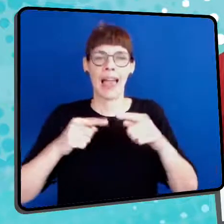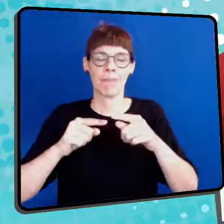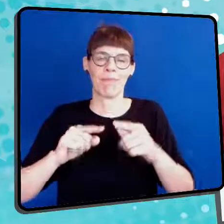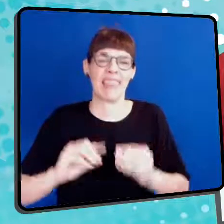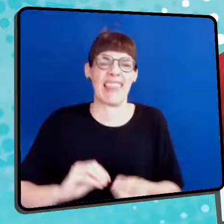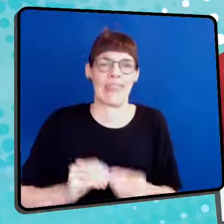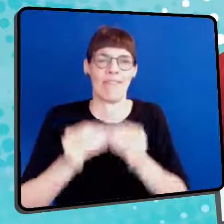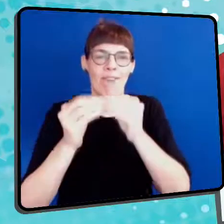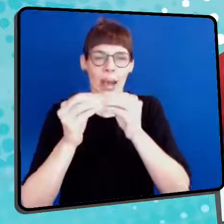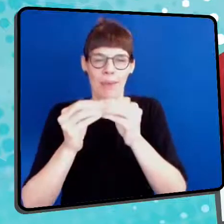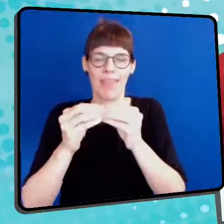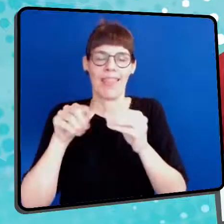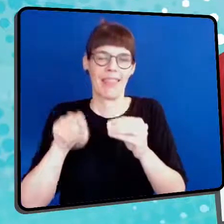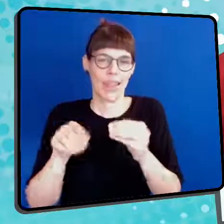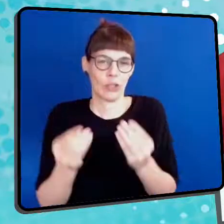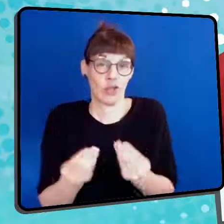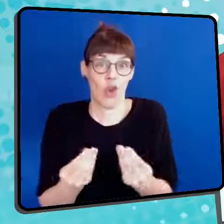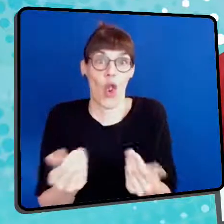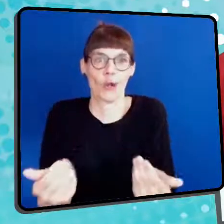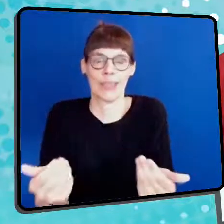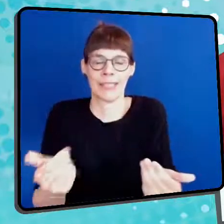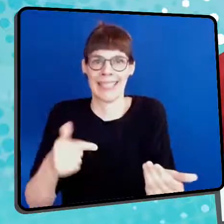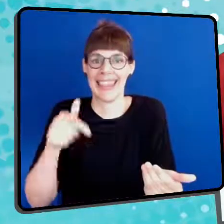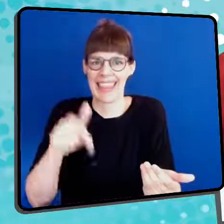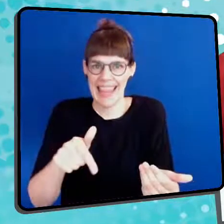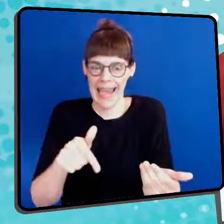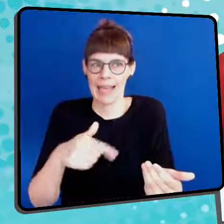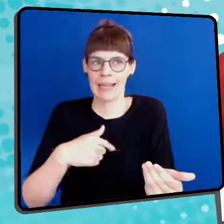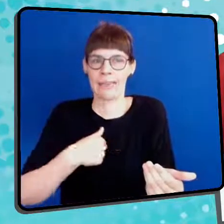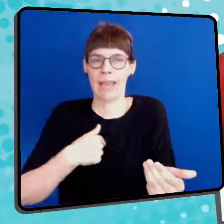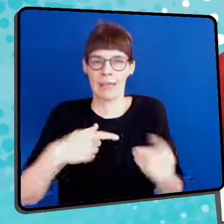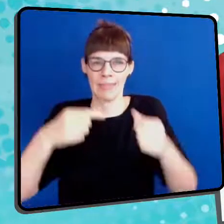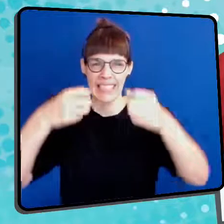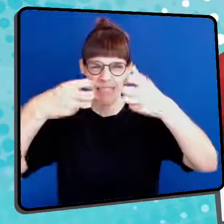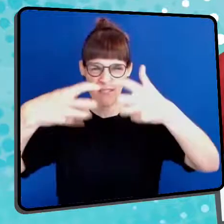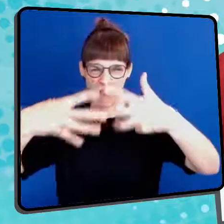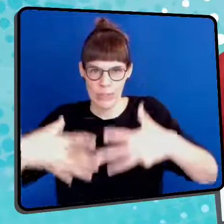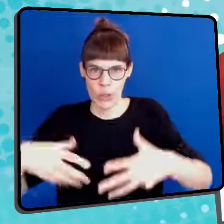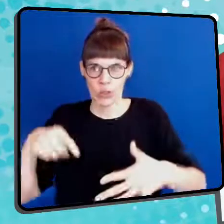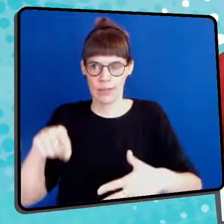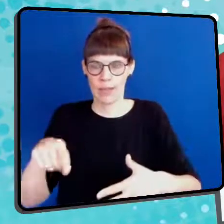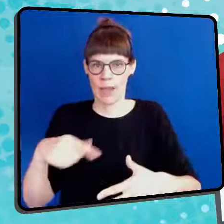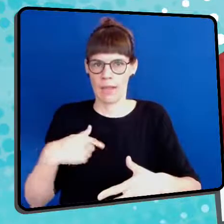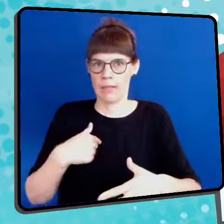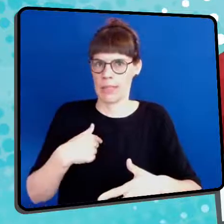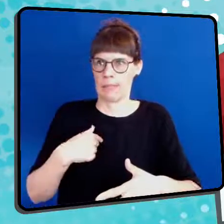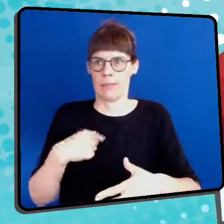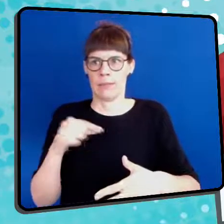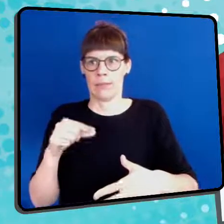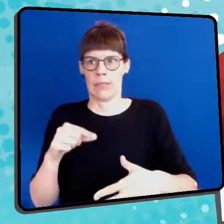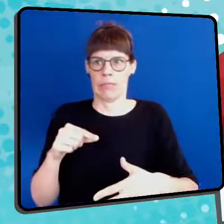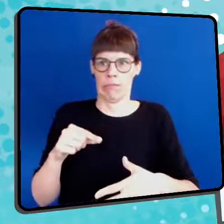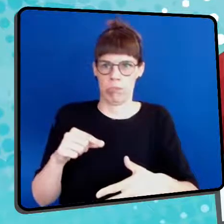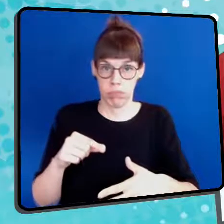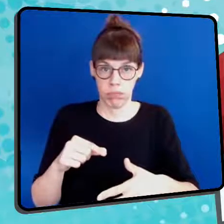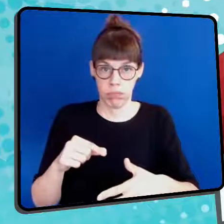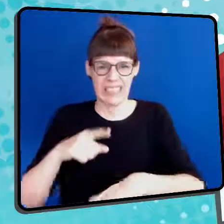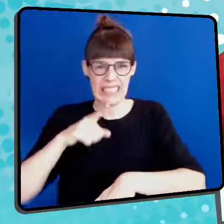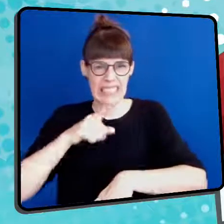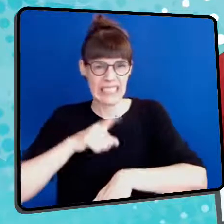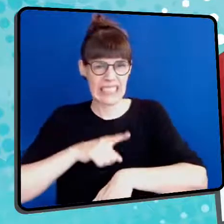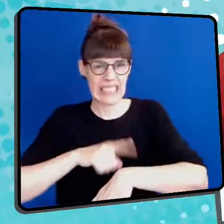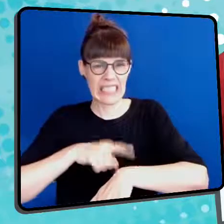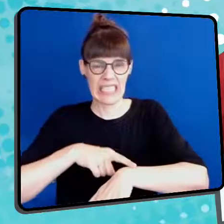like certification, that part of it, that infrastructure side is always the bit where I have to spend the most time, like anything